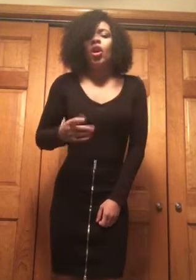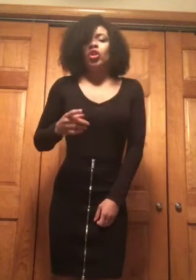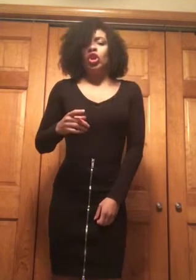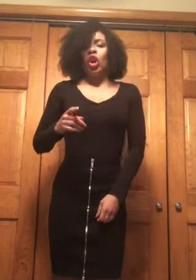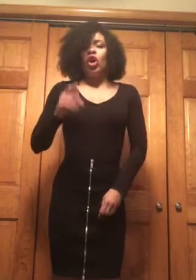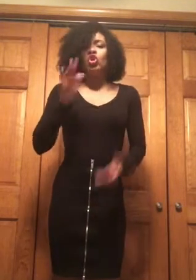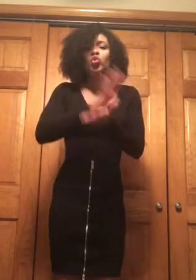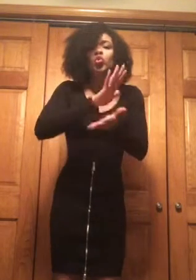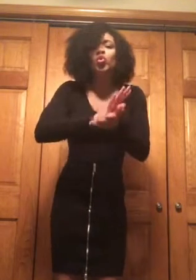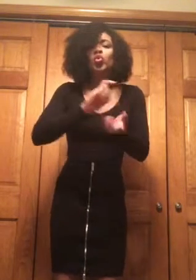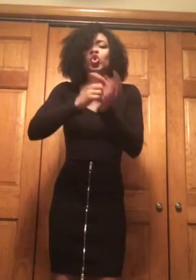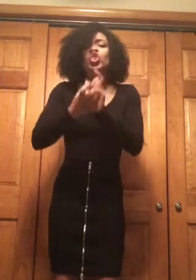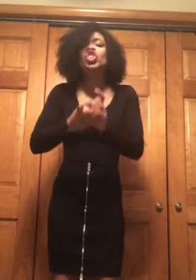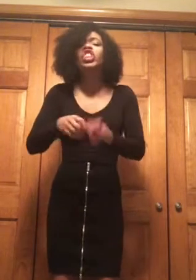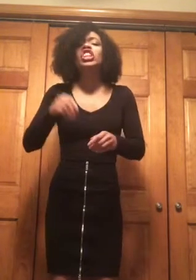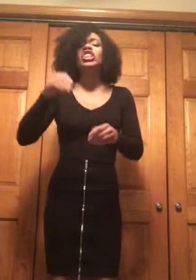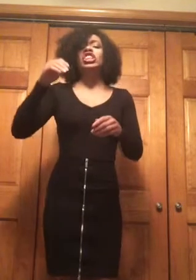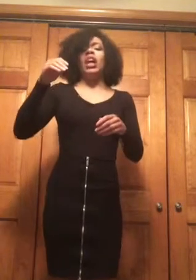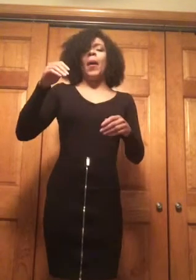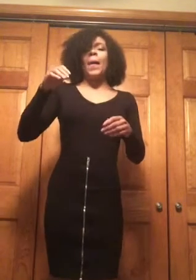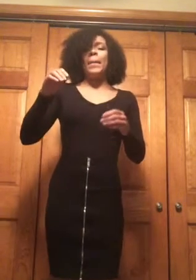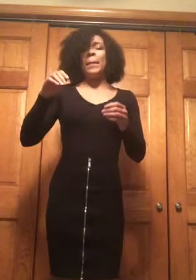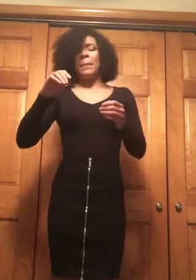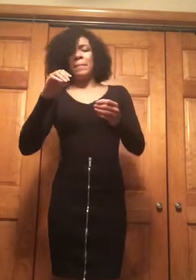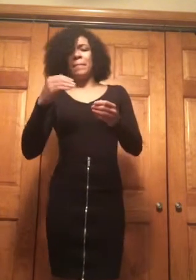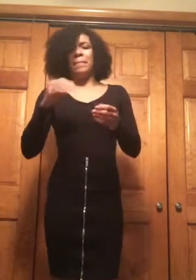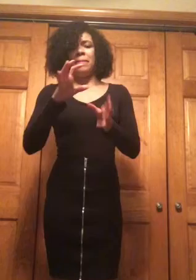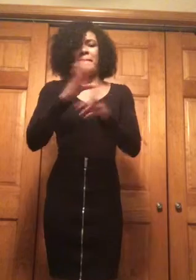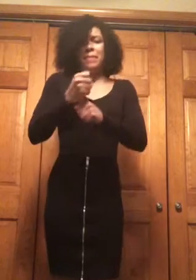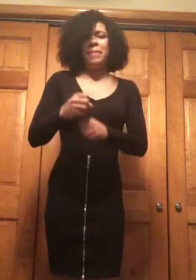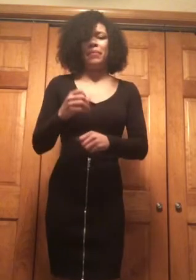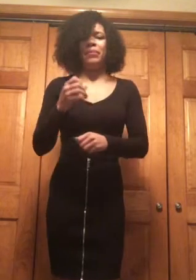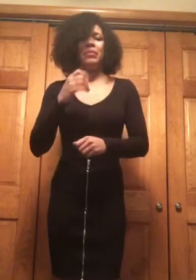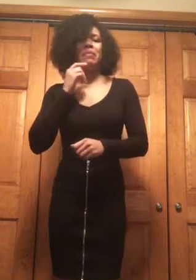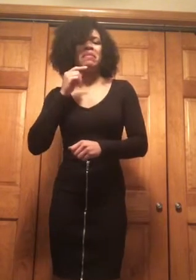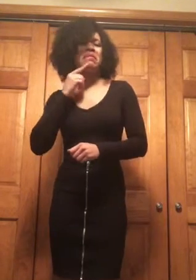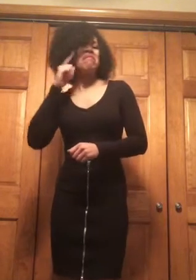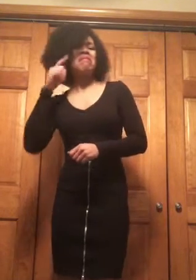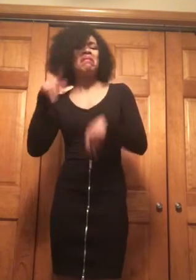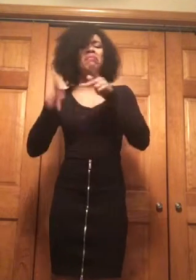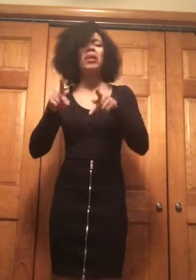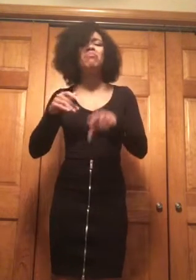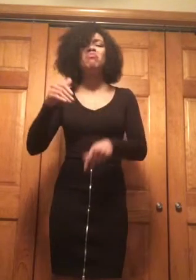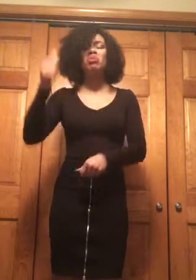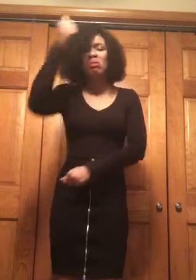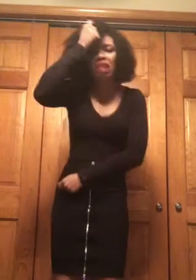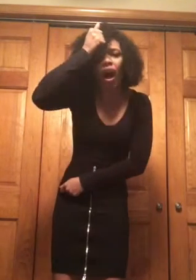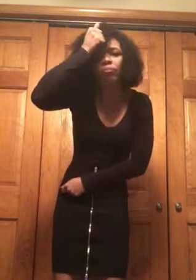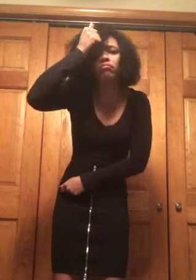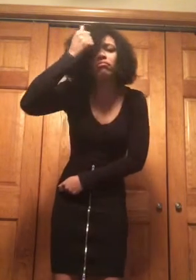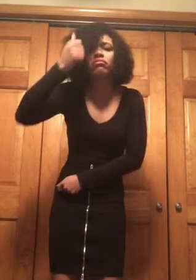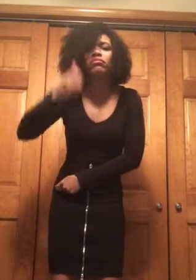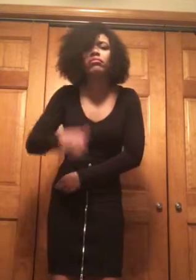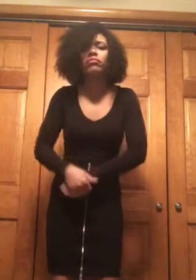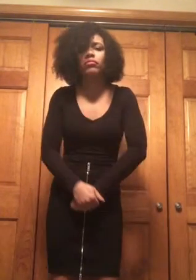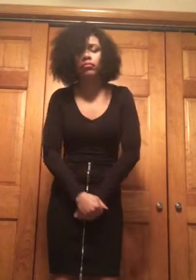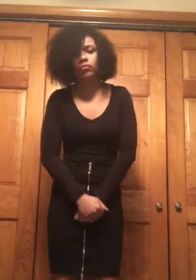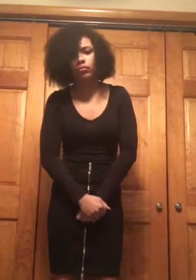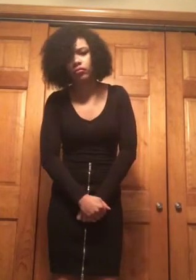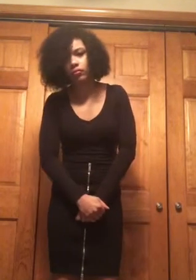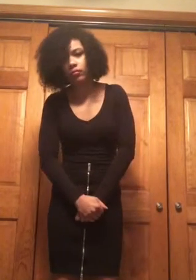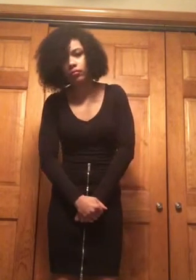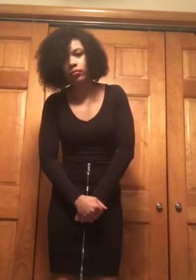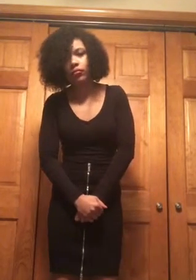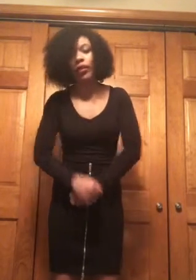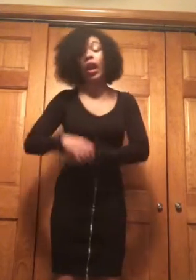our deaf students. I'm going to tell you about the downright criminal graduation literacy and employment rates of deaf folks. At the end of this talk, I'm going